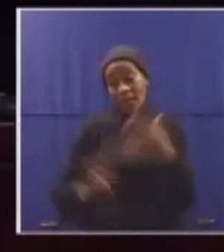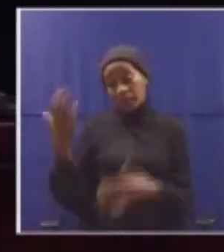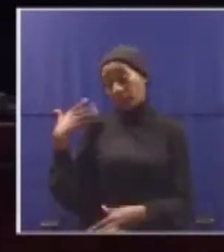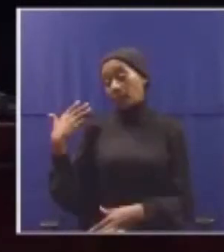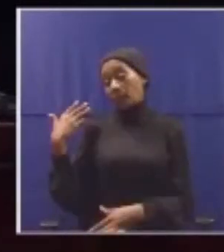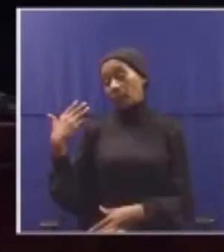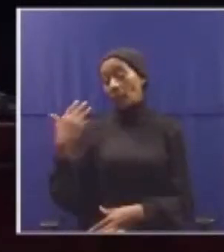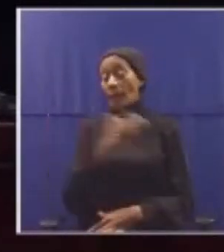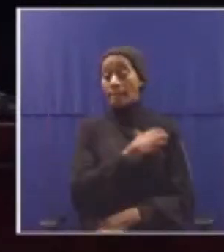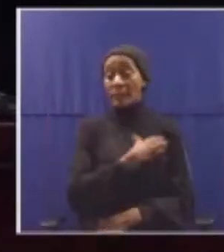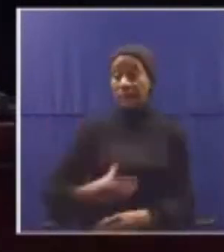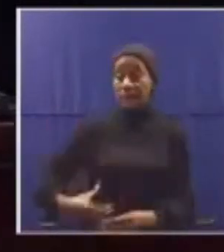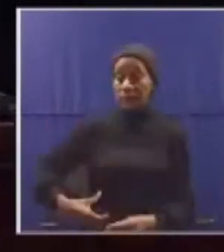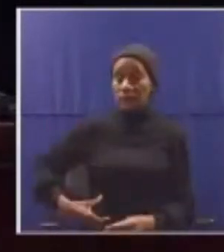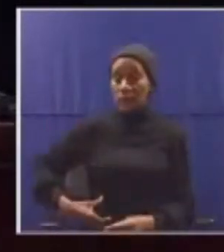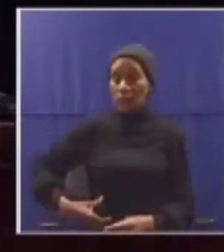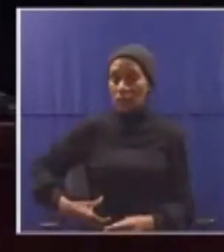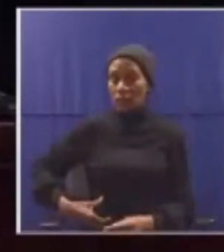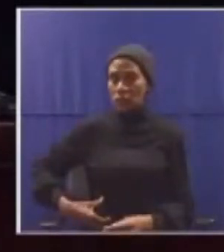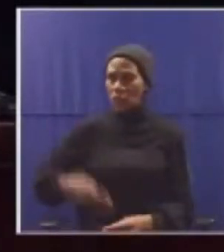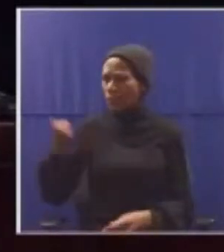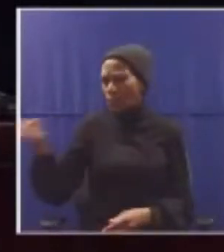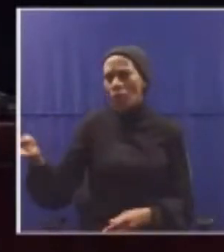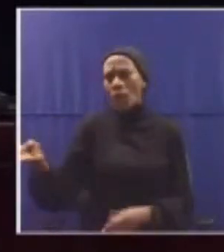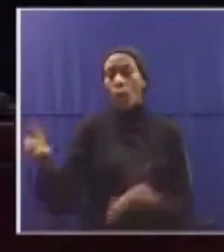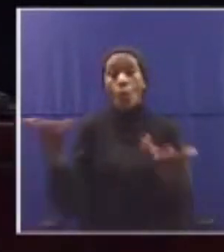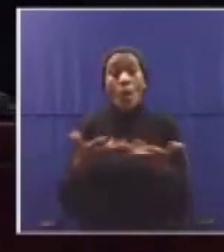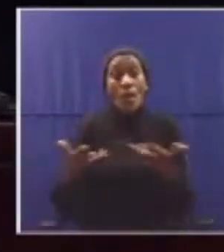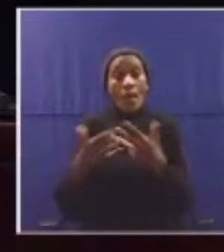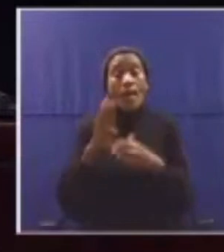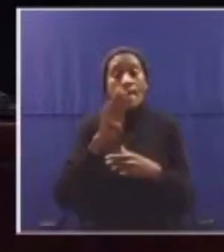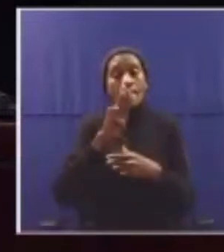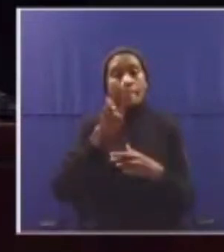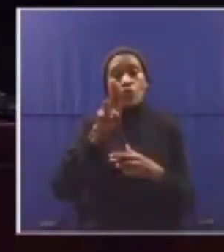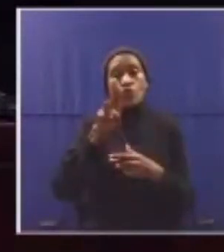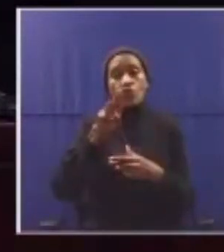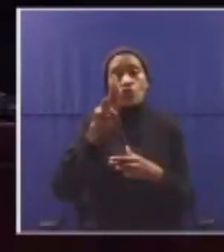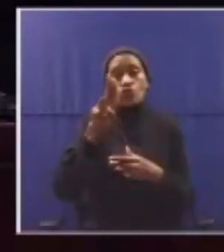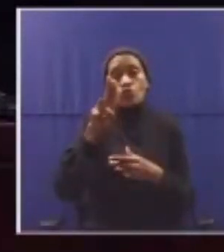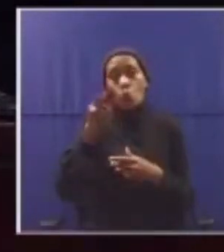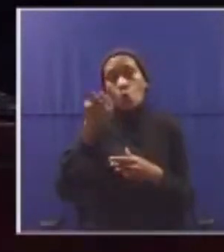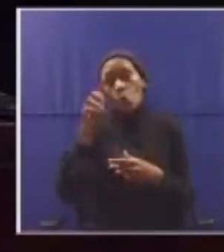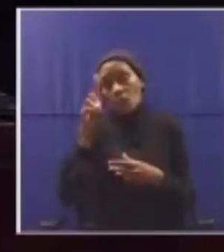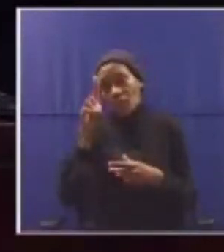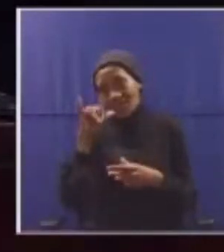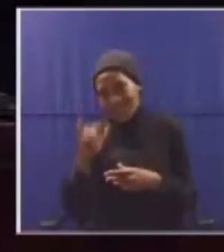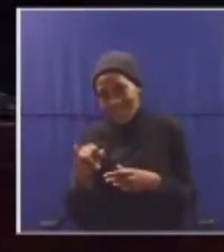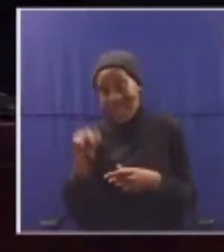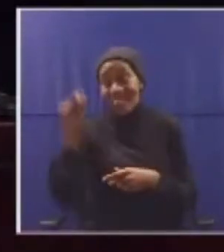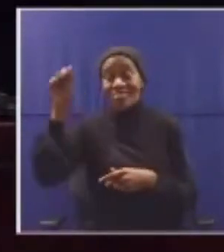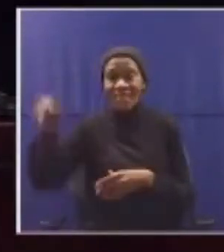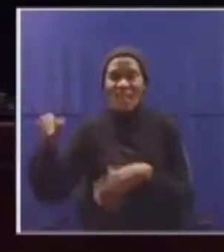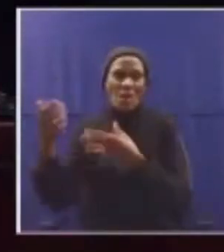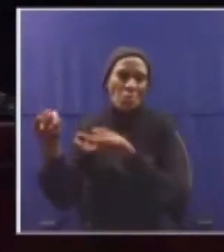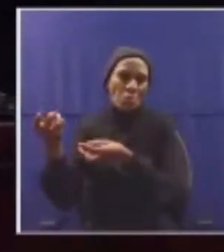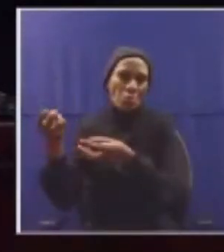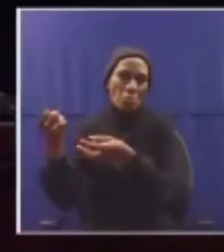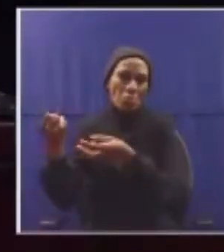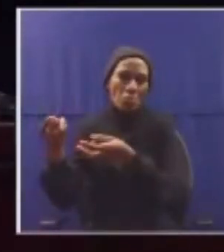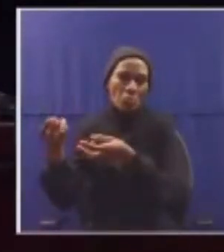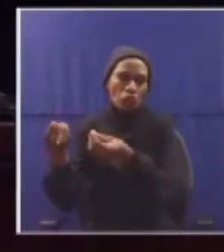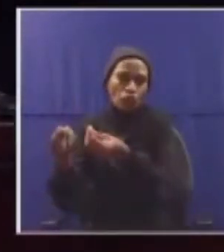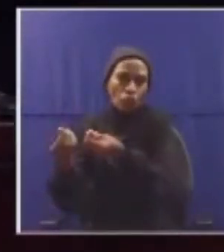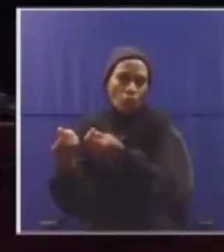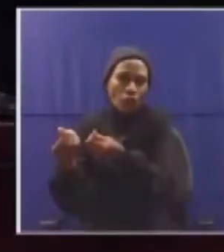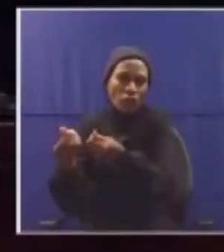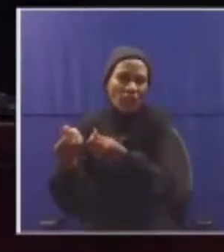the president was in Burundi, where they were dealing with issues of conflicts in